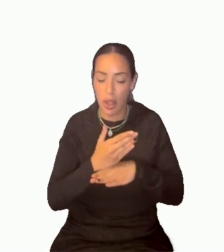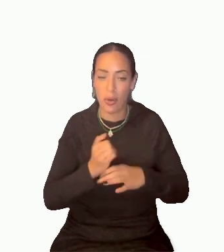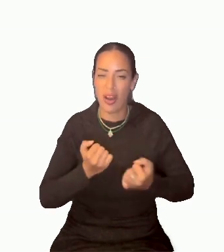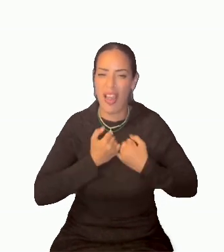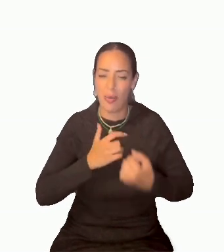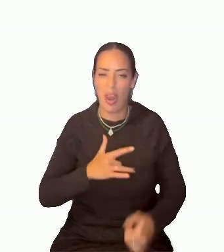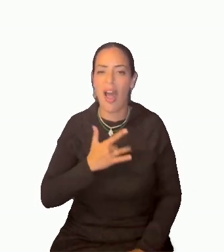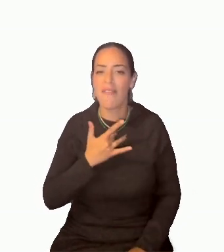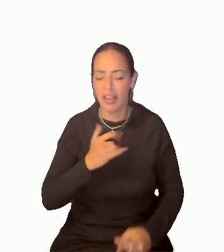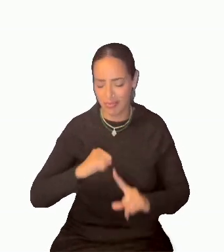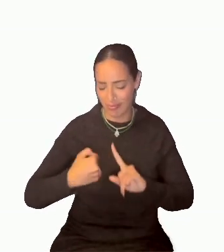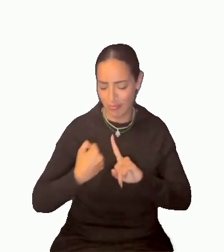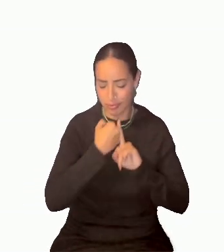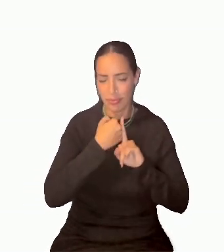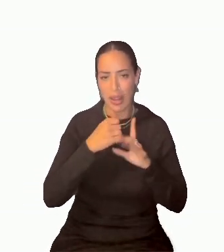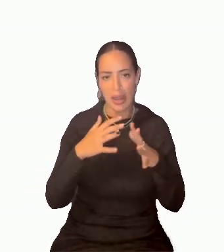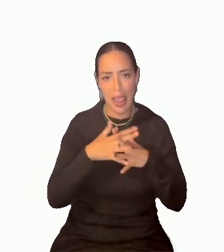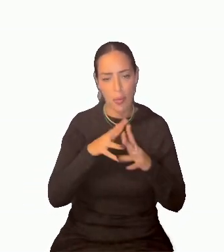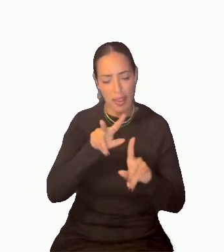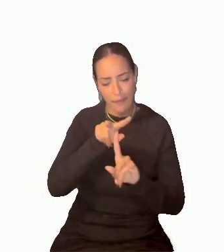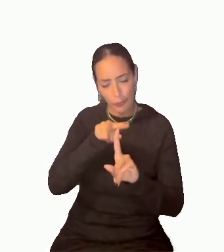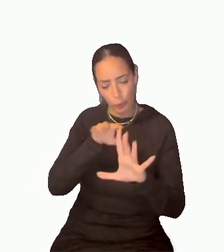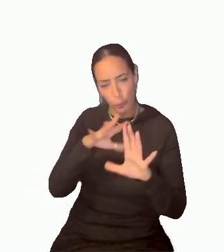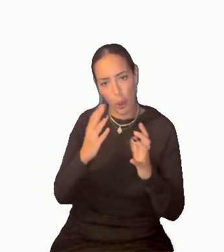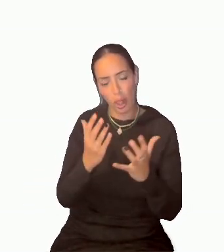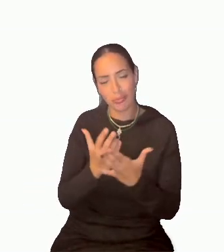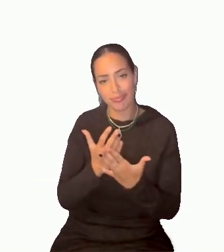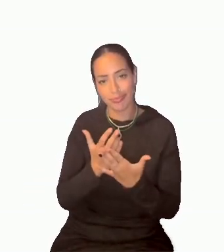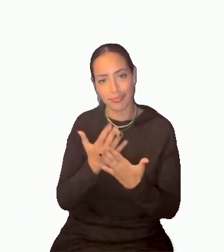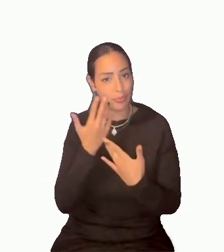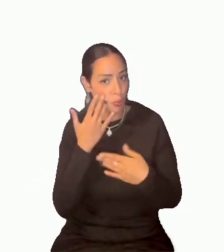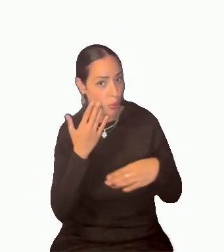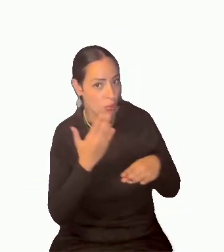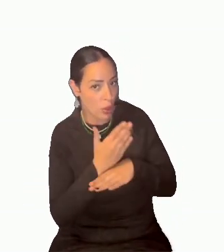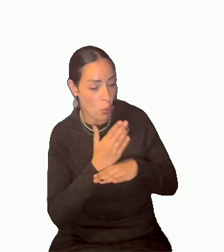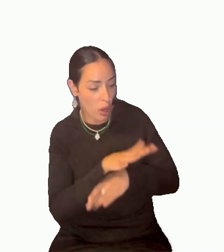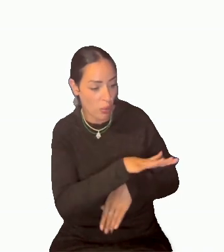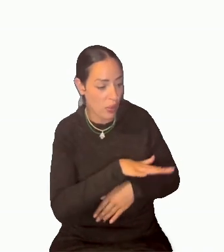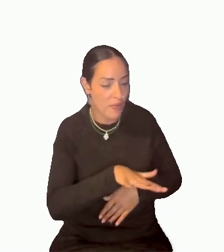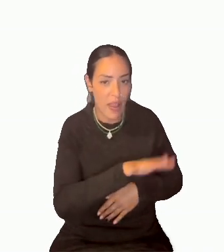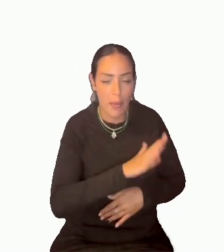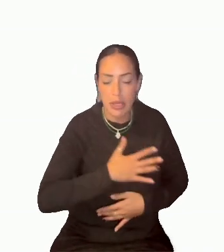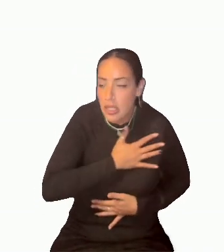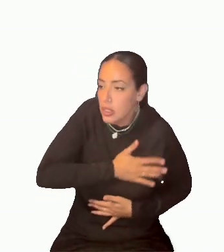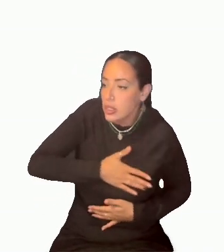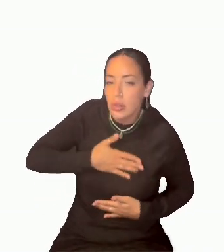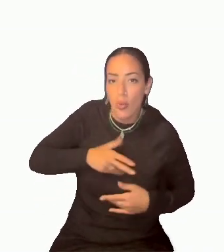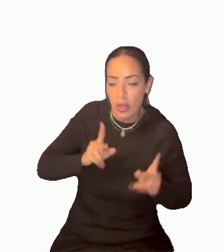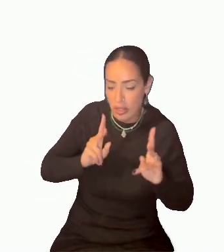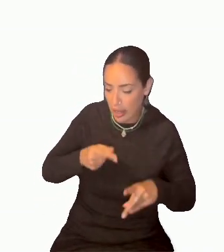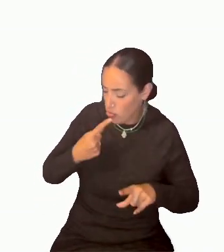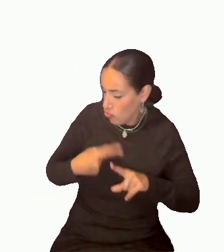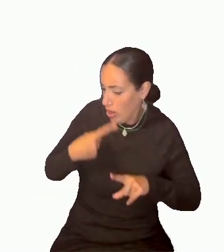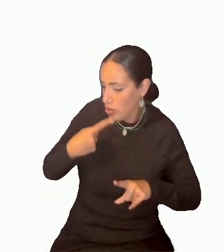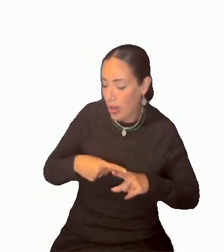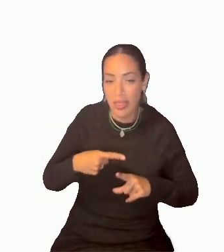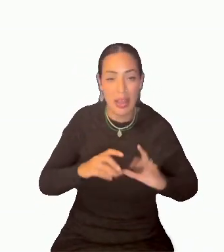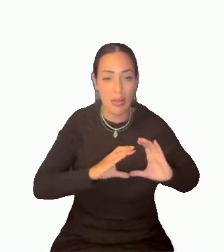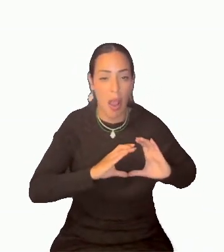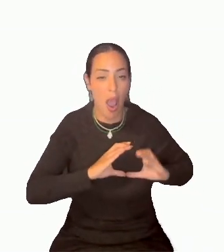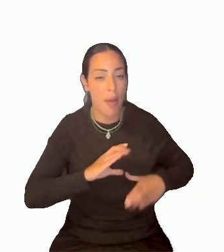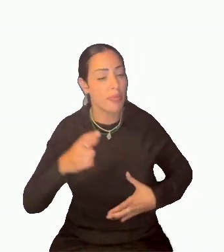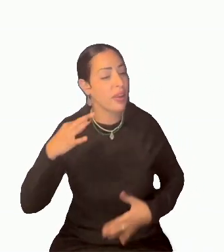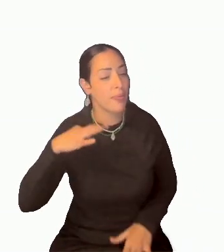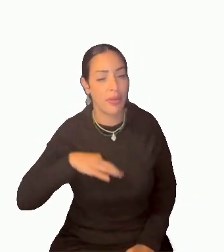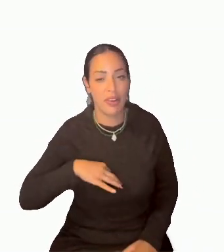which we see the world. Working with bereaved families in the immediate aftermath of a loss is a heartbreaking privilege, no matter what our